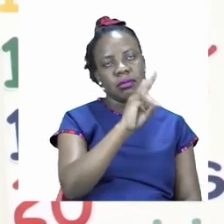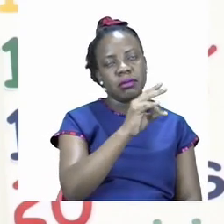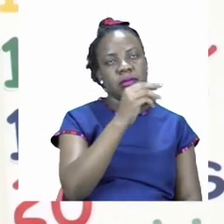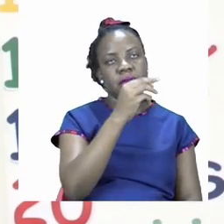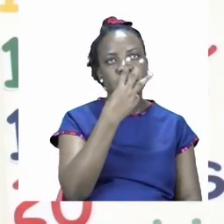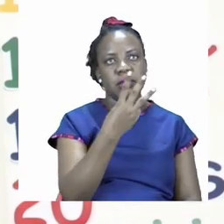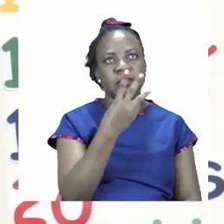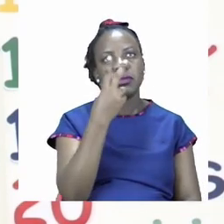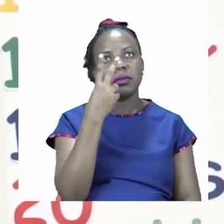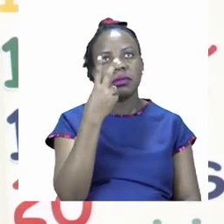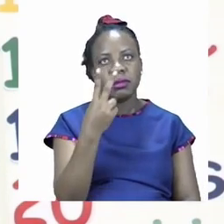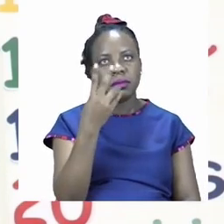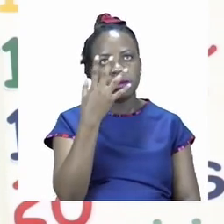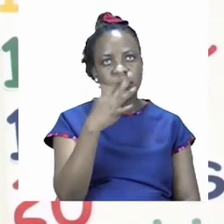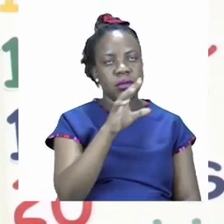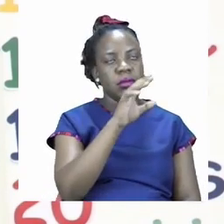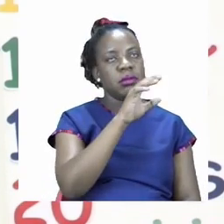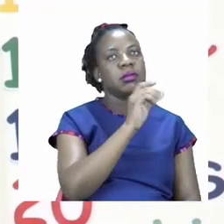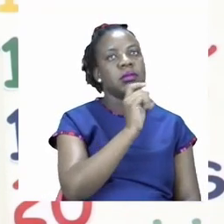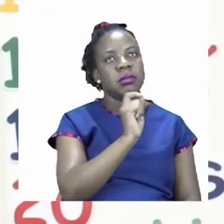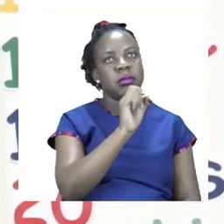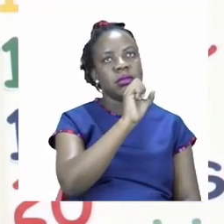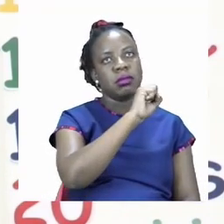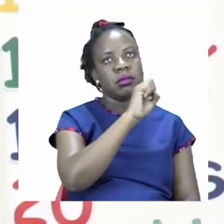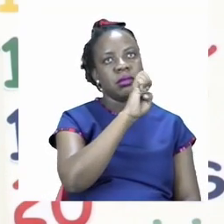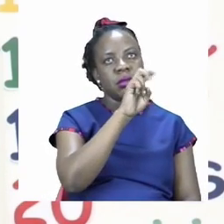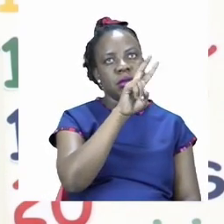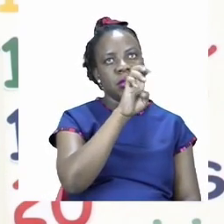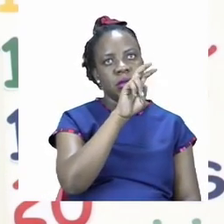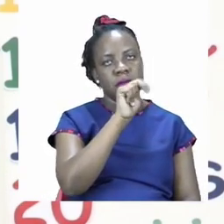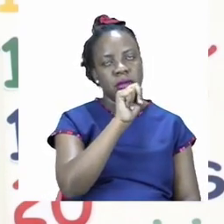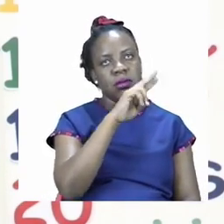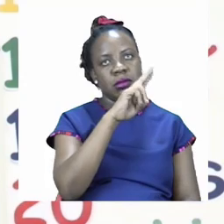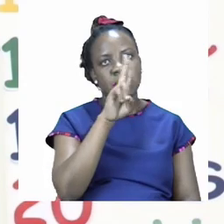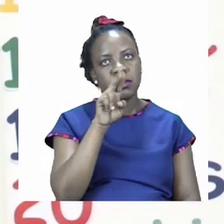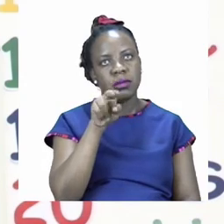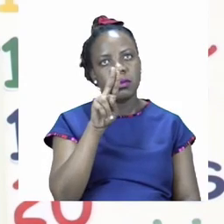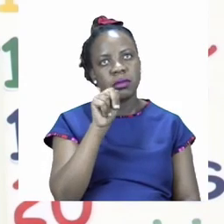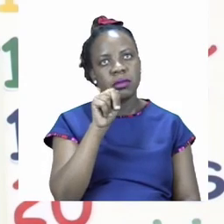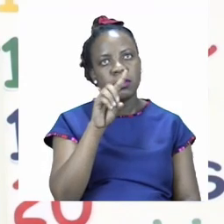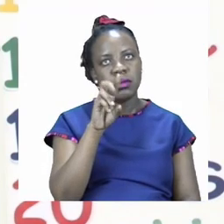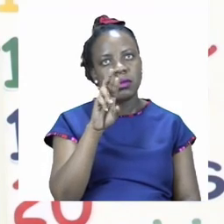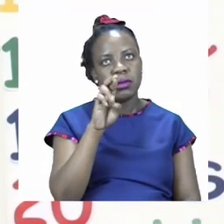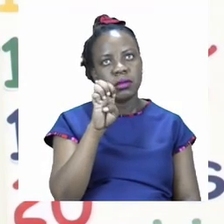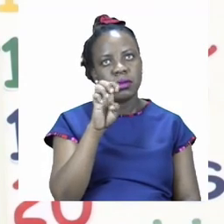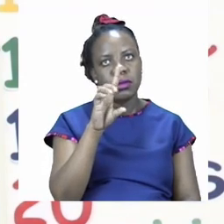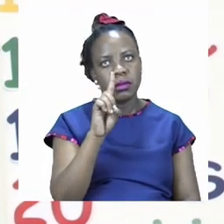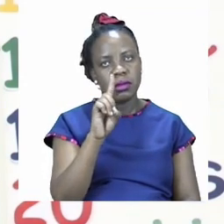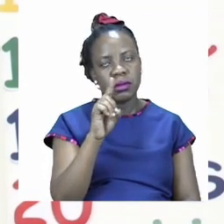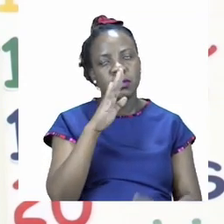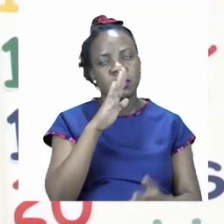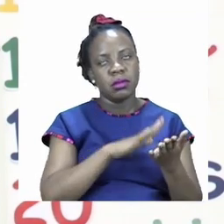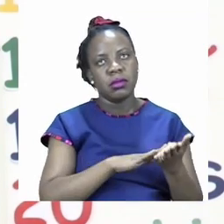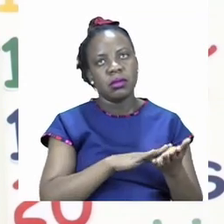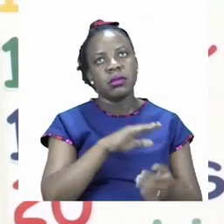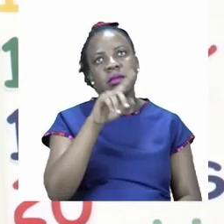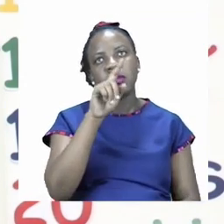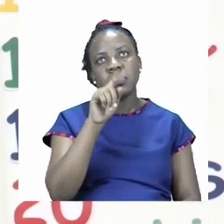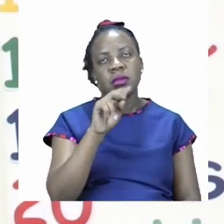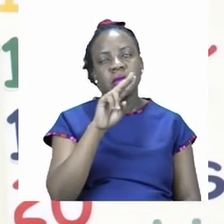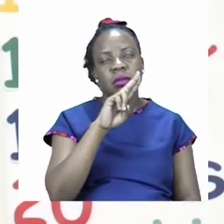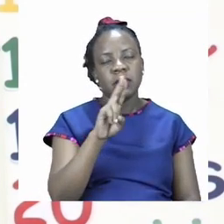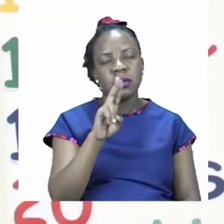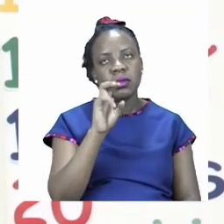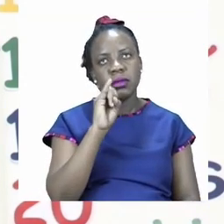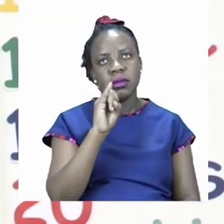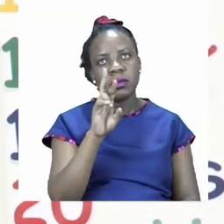Well done, everyone. Now the next part is asking us to put it in the